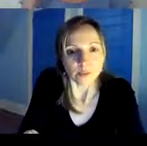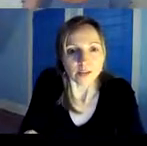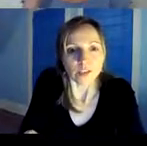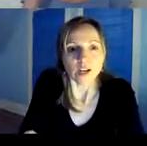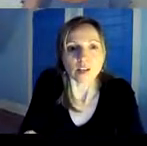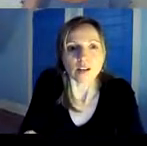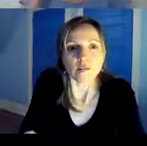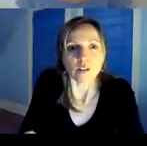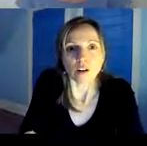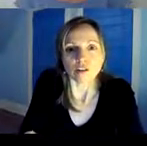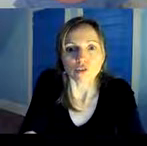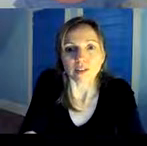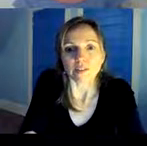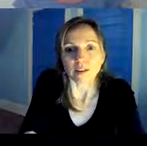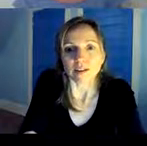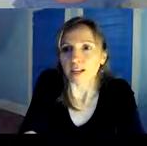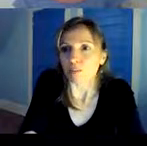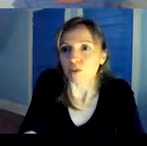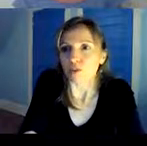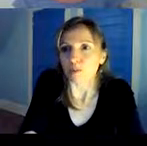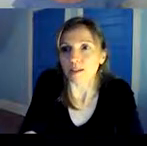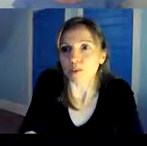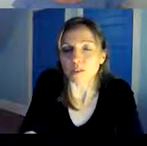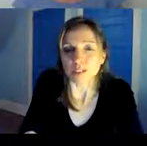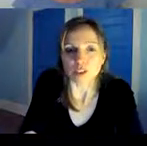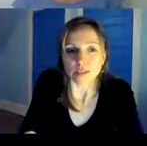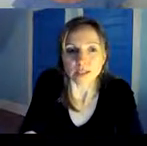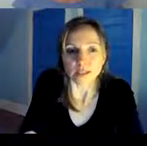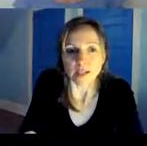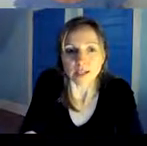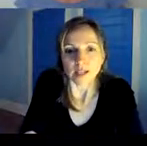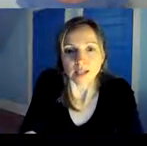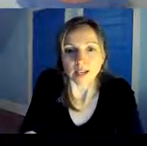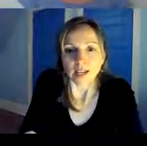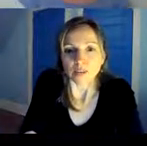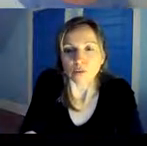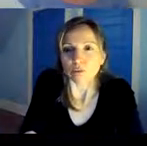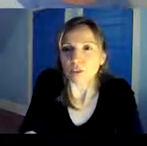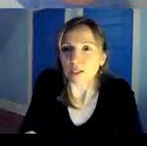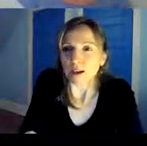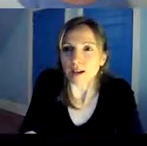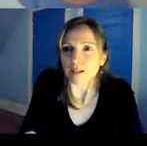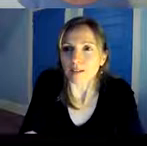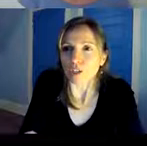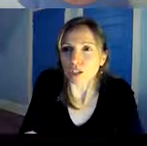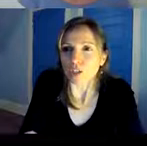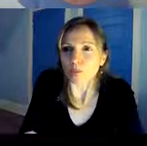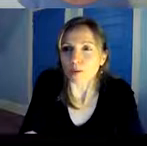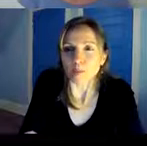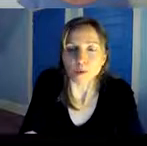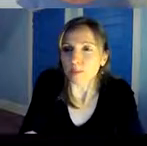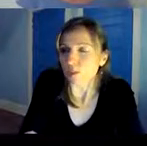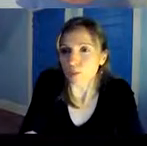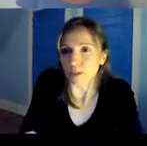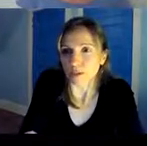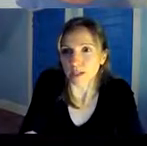And there we have a timeline for a dog-strangling vine, again, produced by the U of T students. again, sort of just a guide, changing